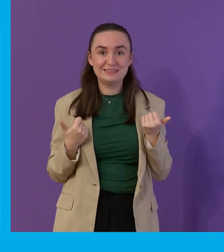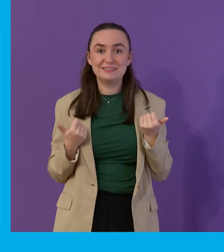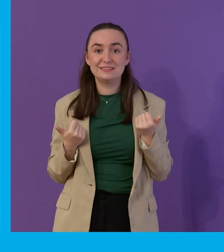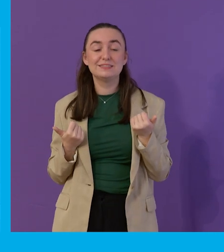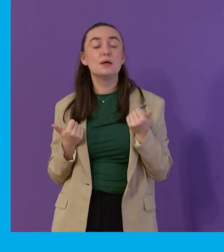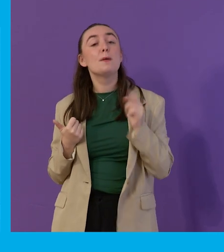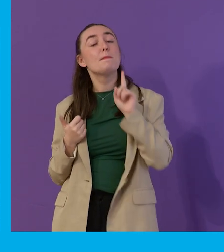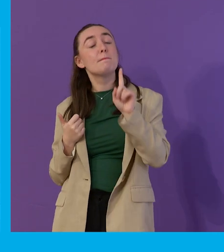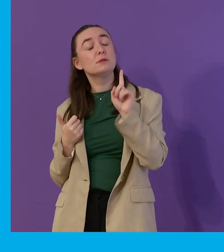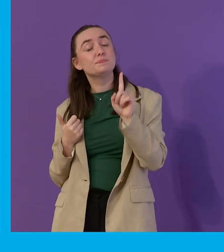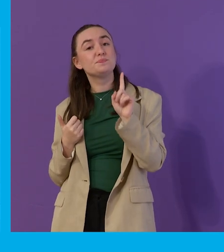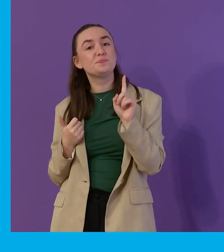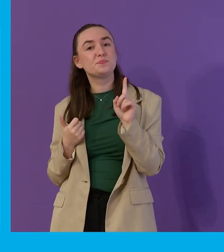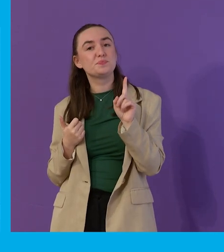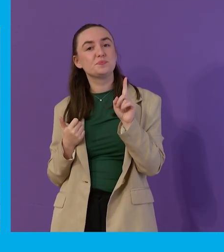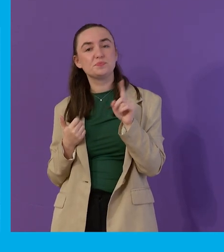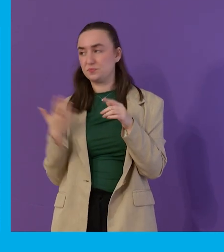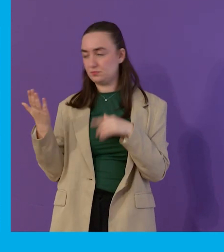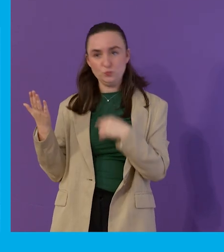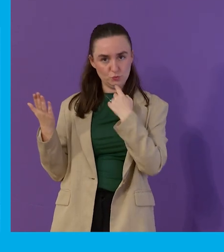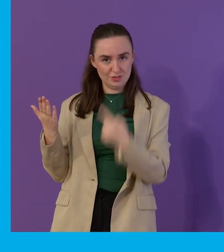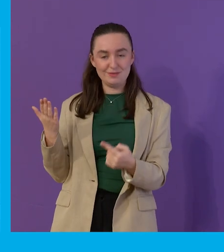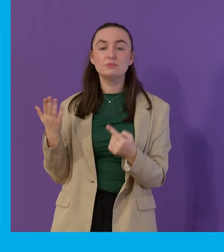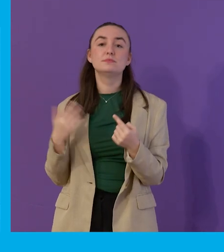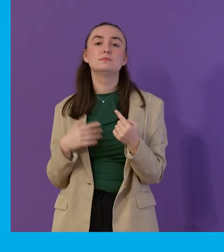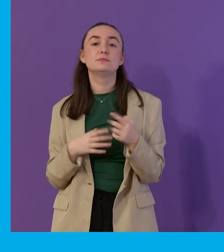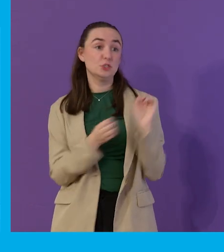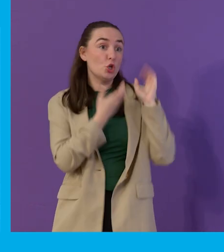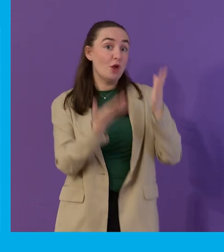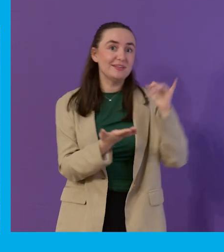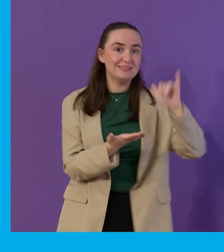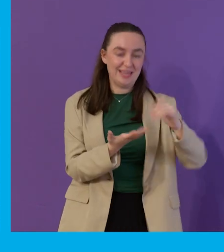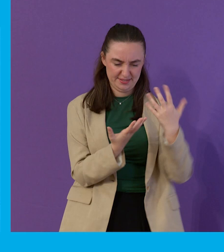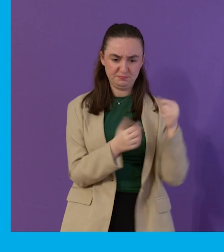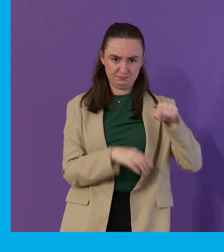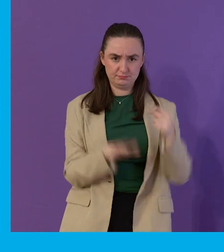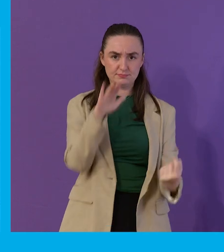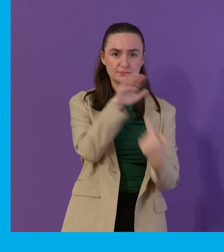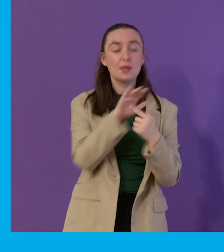But one of the things, you were saying, it's service. Yes, it's services, but it's other things.